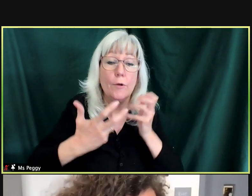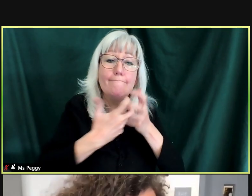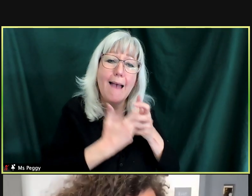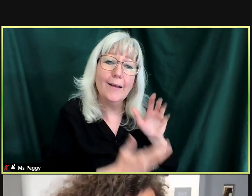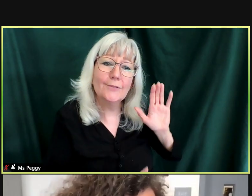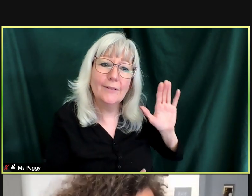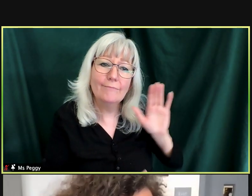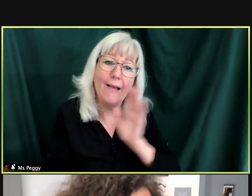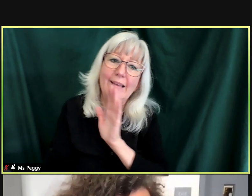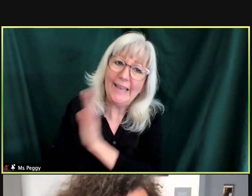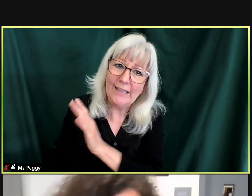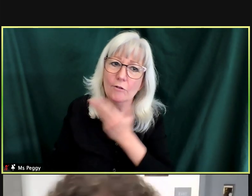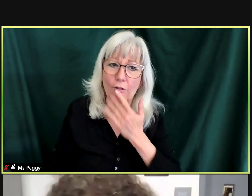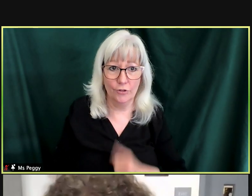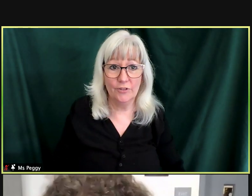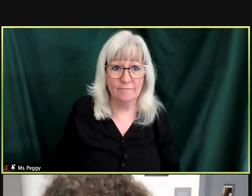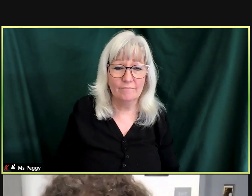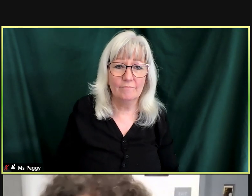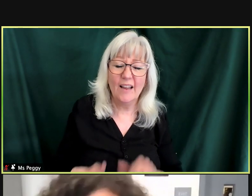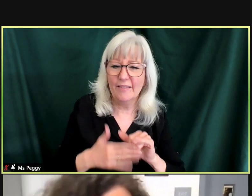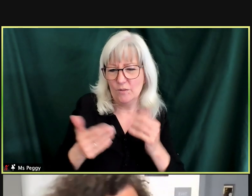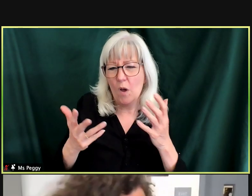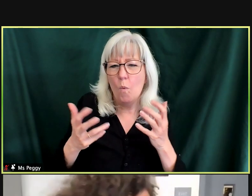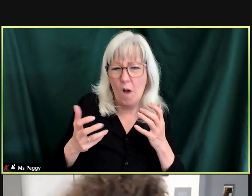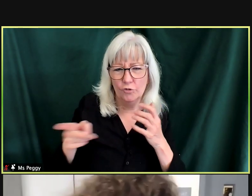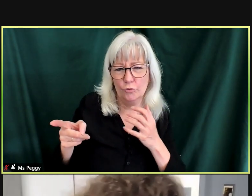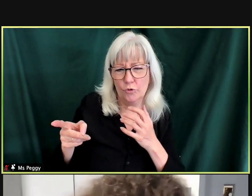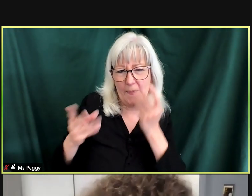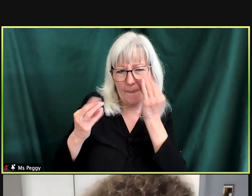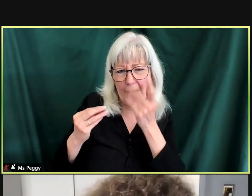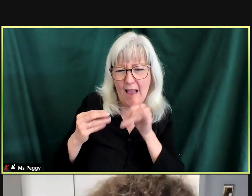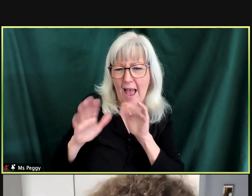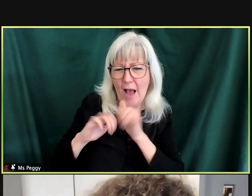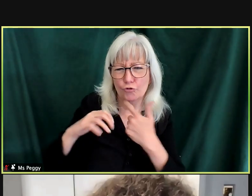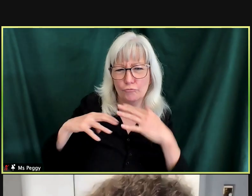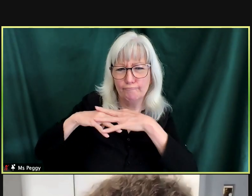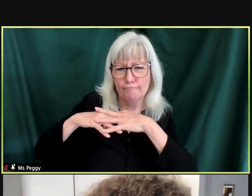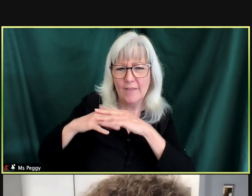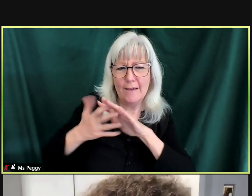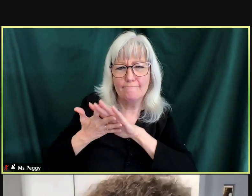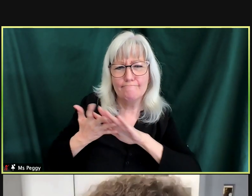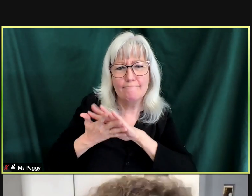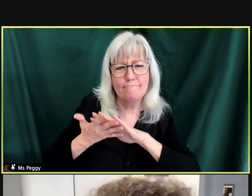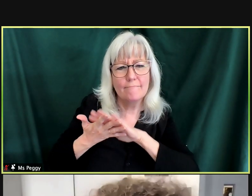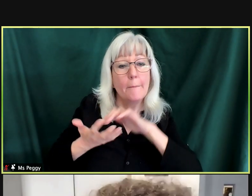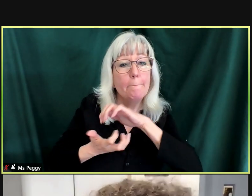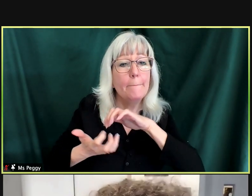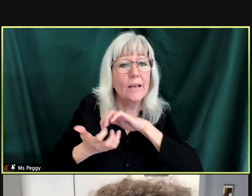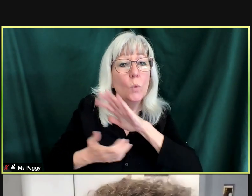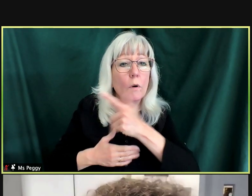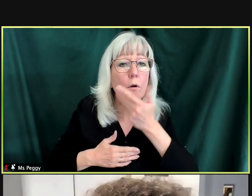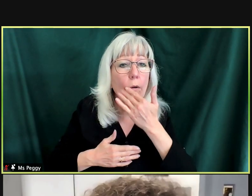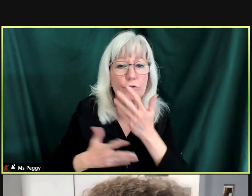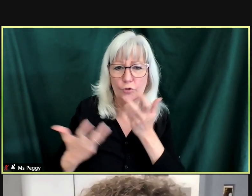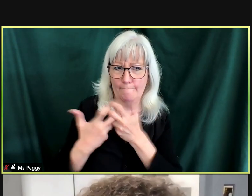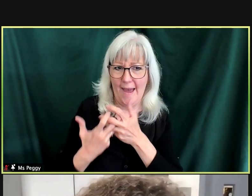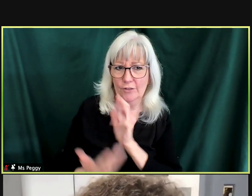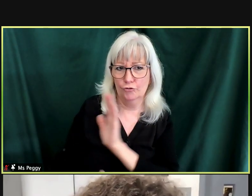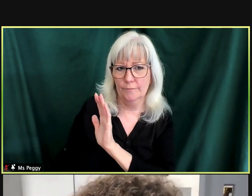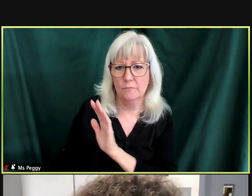colors. So that's what I want you to be thinking about. And I can tell this one is painted